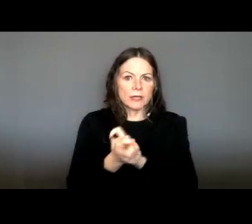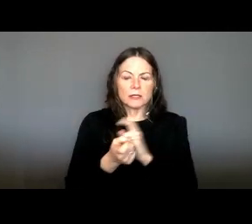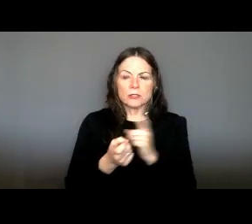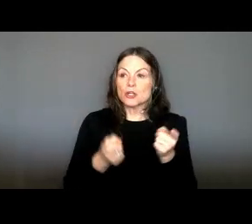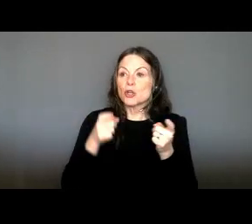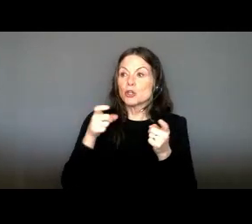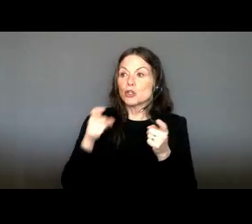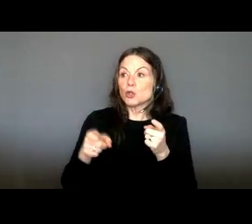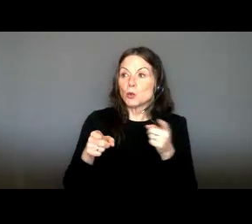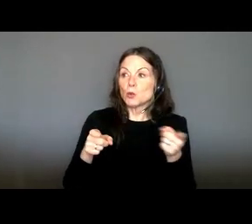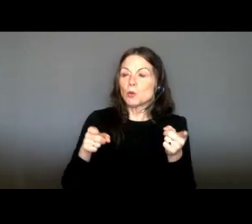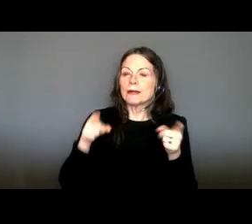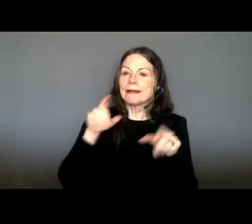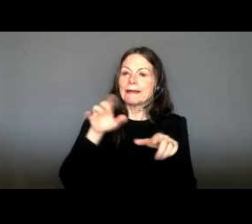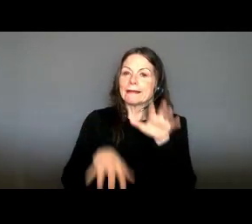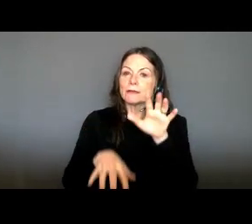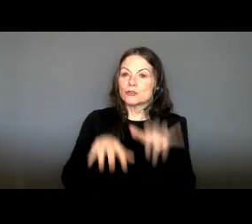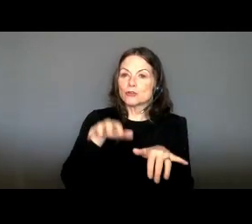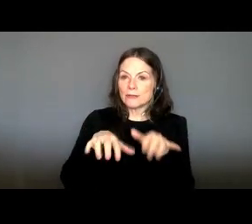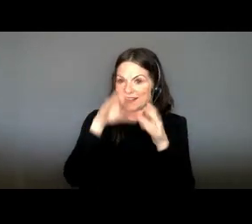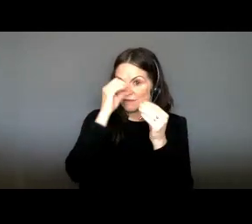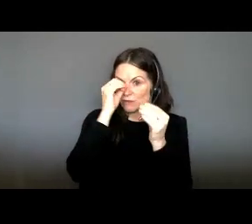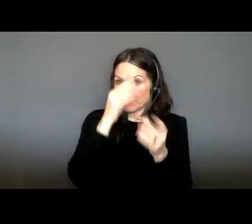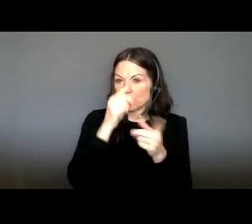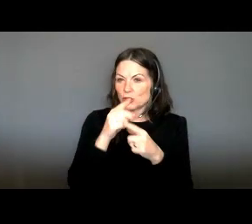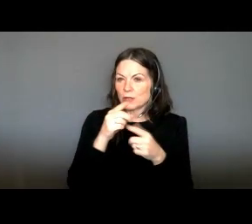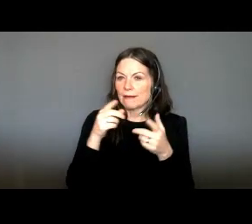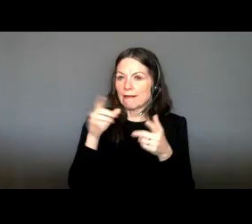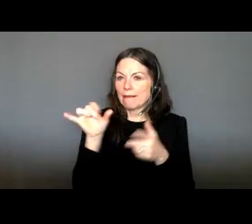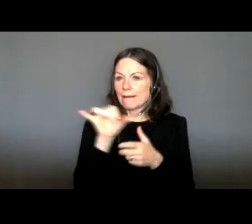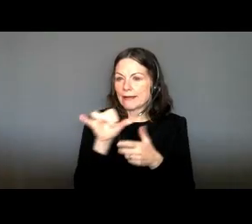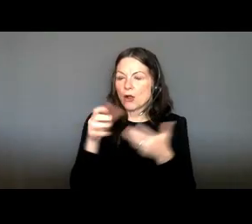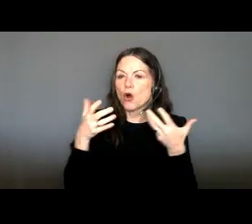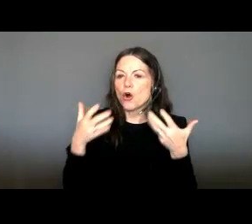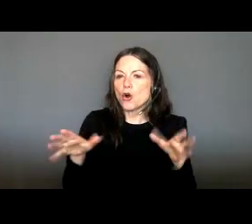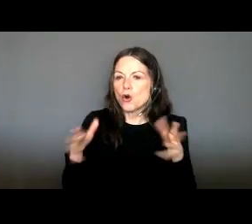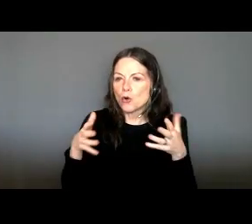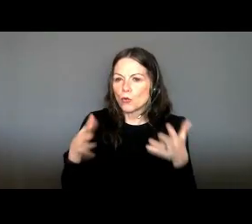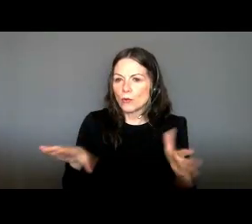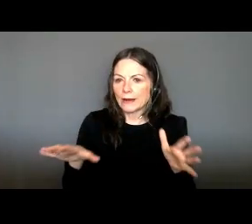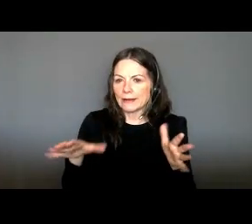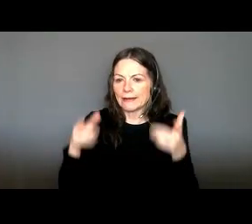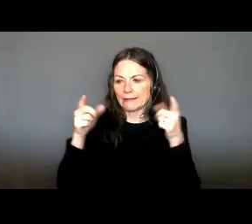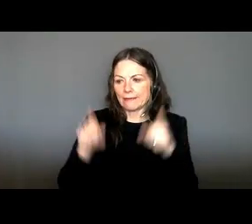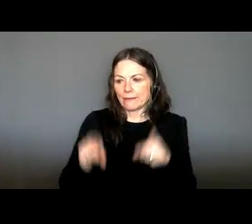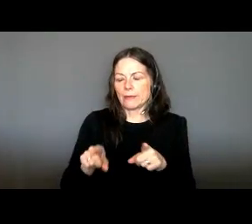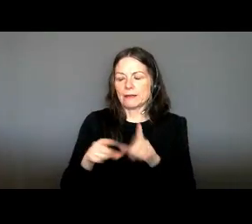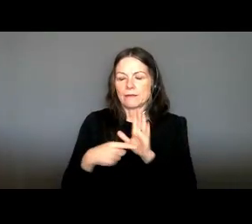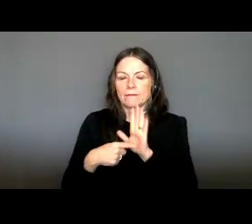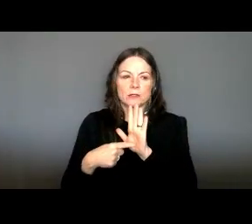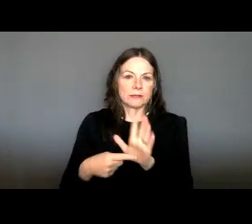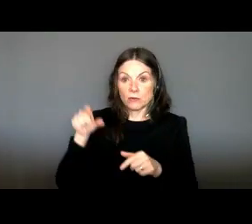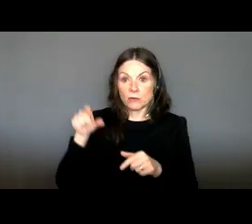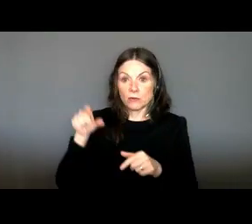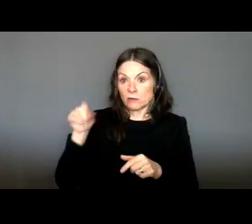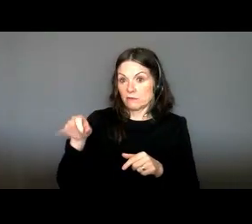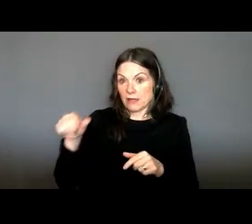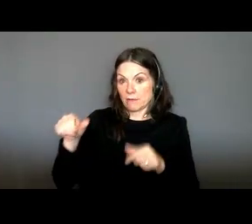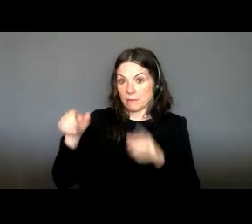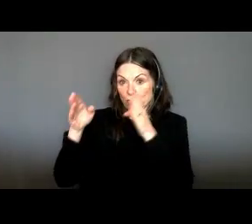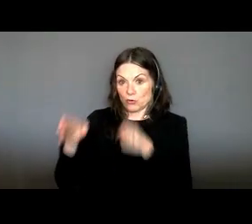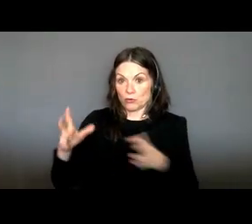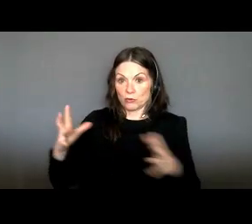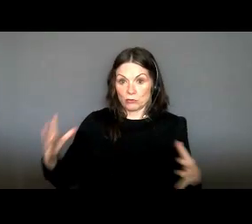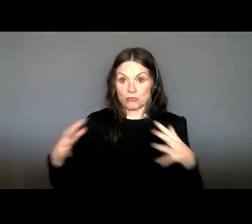already experiencing it. So in other words, this will give people understanding that